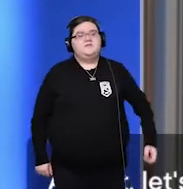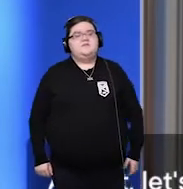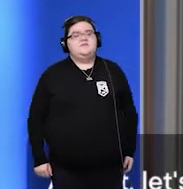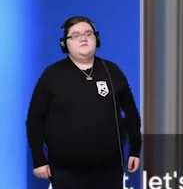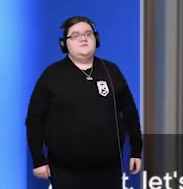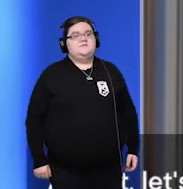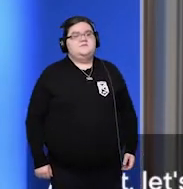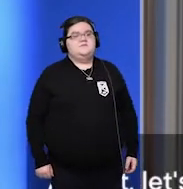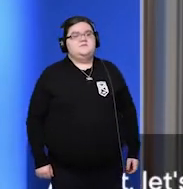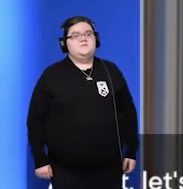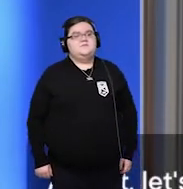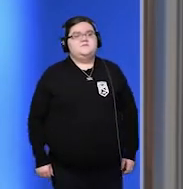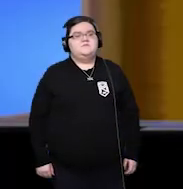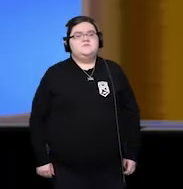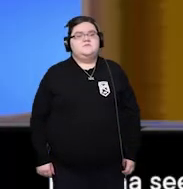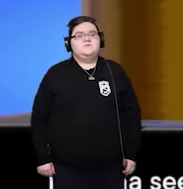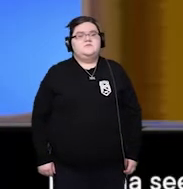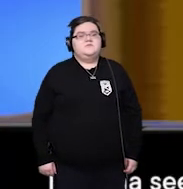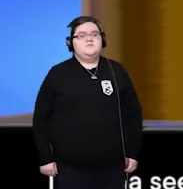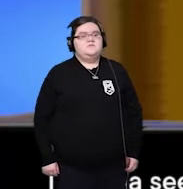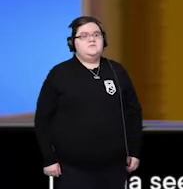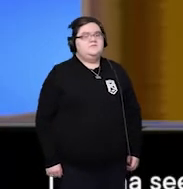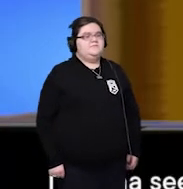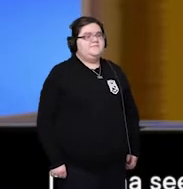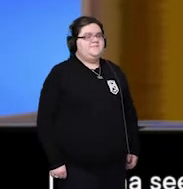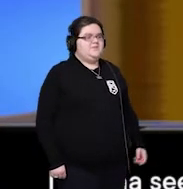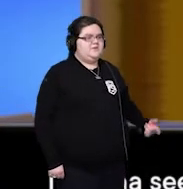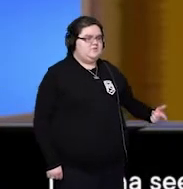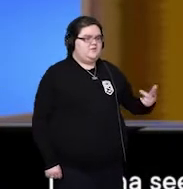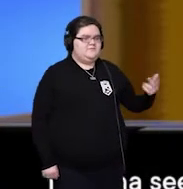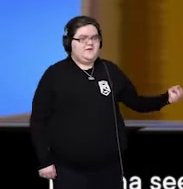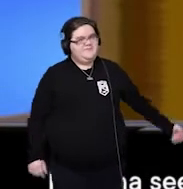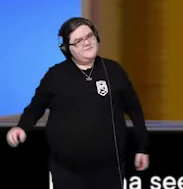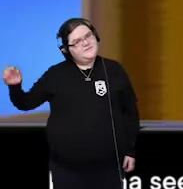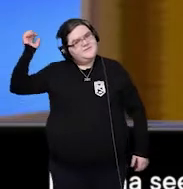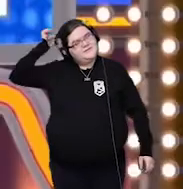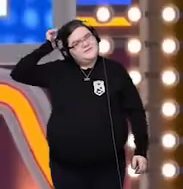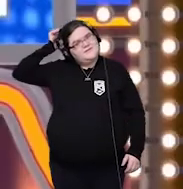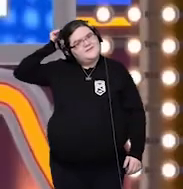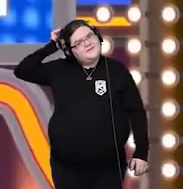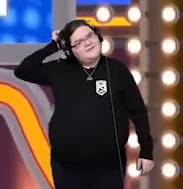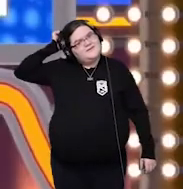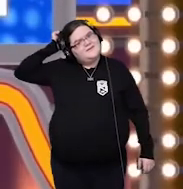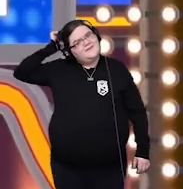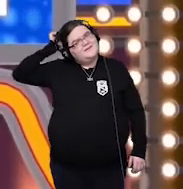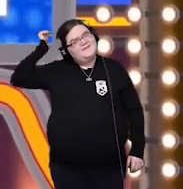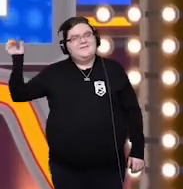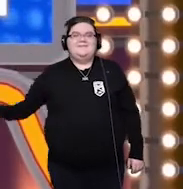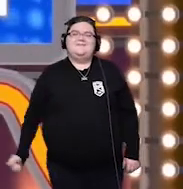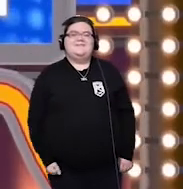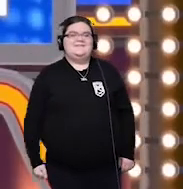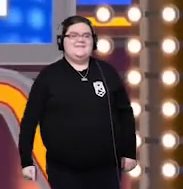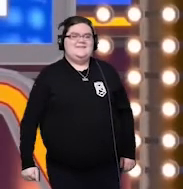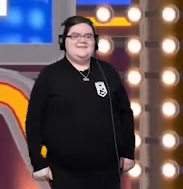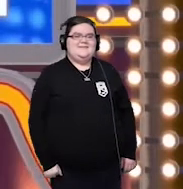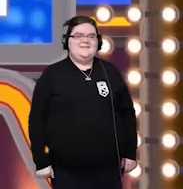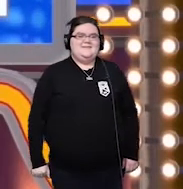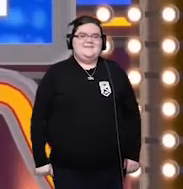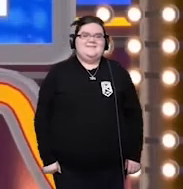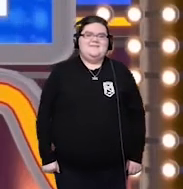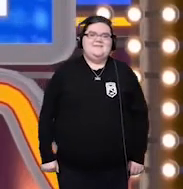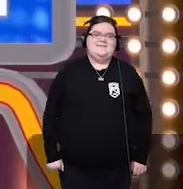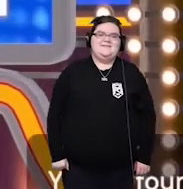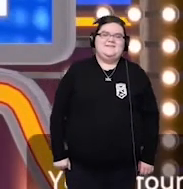Yes. Yeah, guitar might be top. Oh, no. They're going to fucking clean up. They're going to clean up. No!